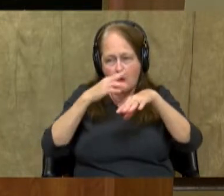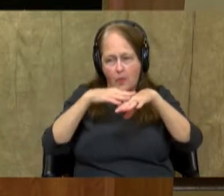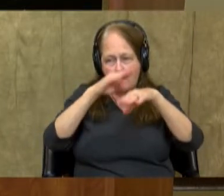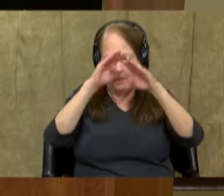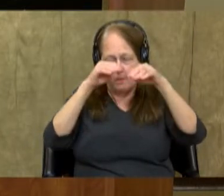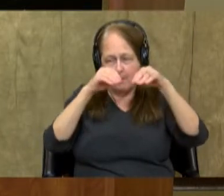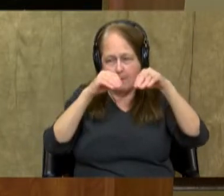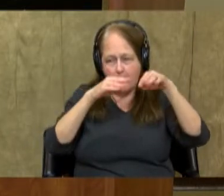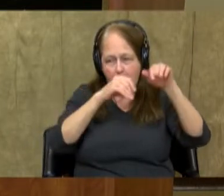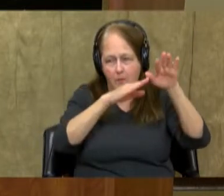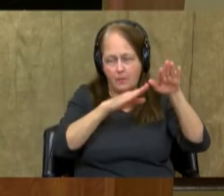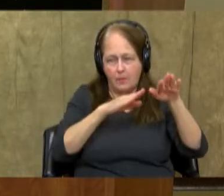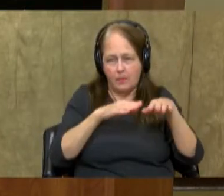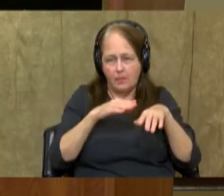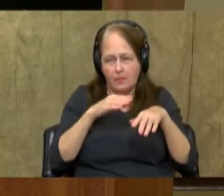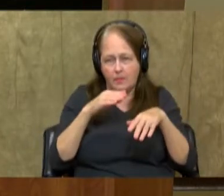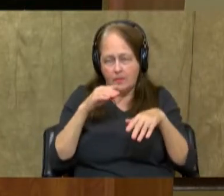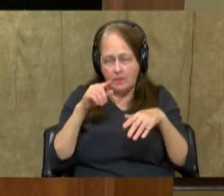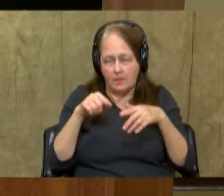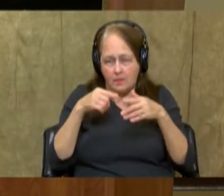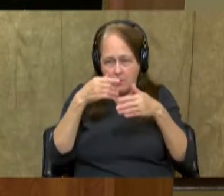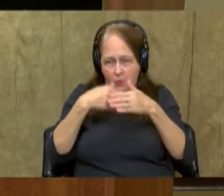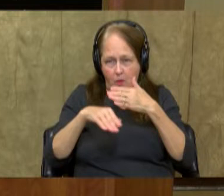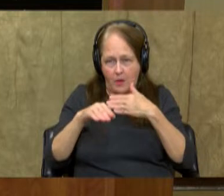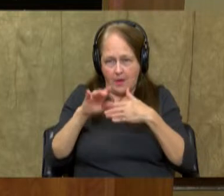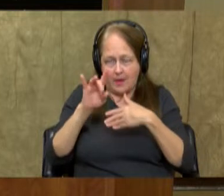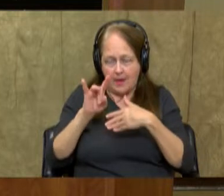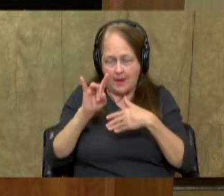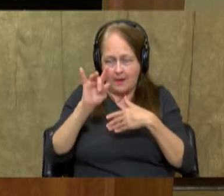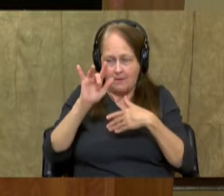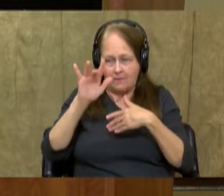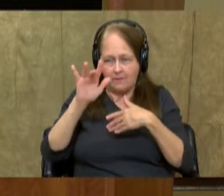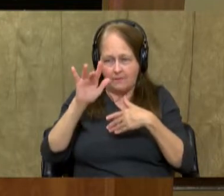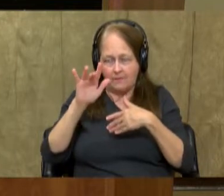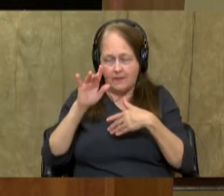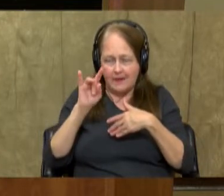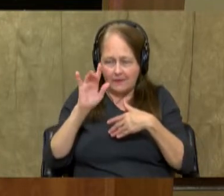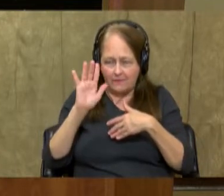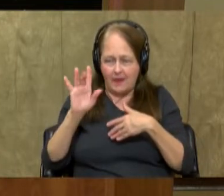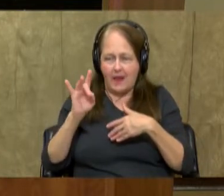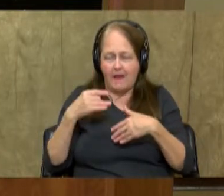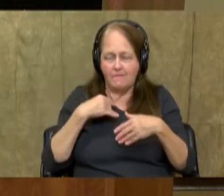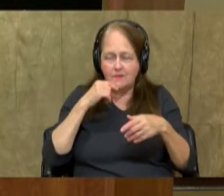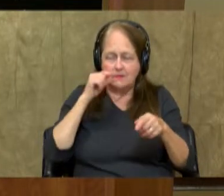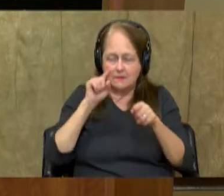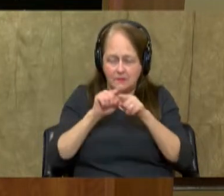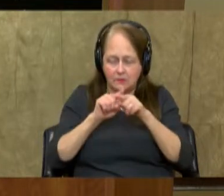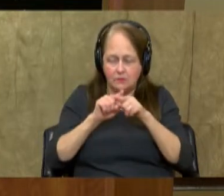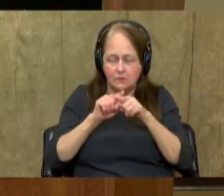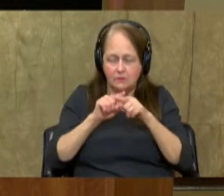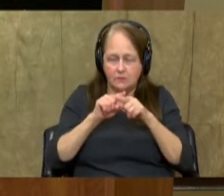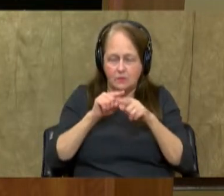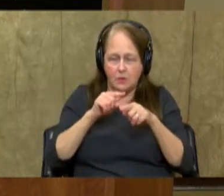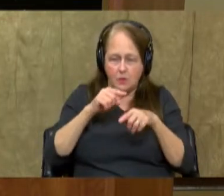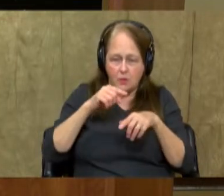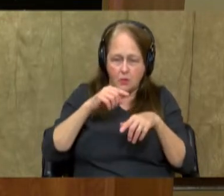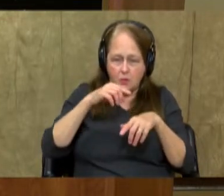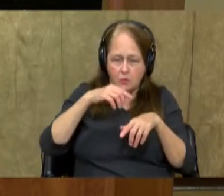27th, 1858. He had an older sister and a younger sister and